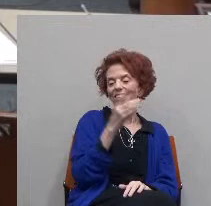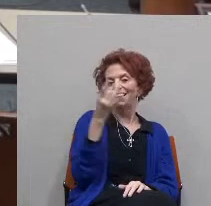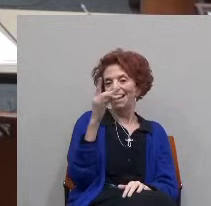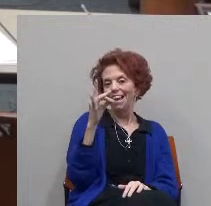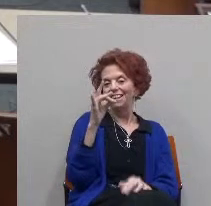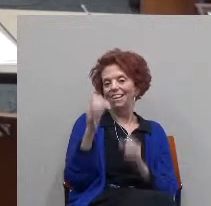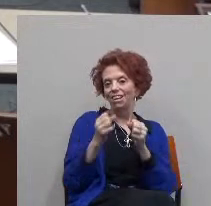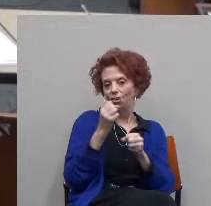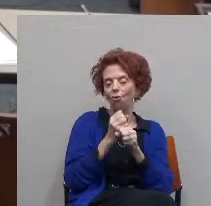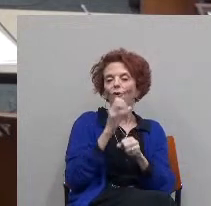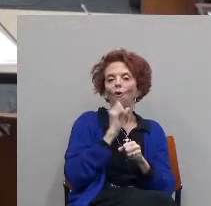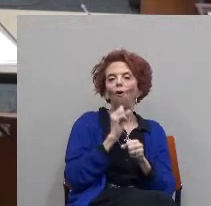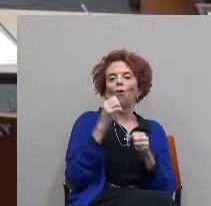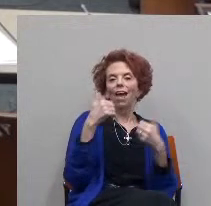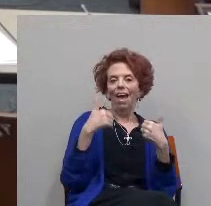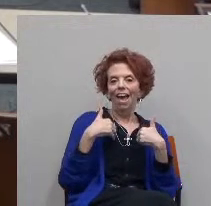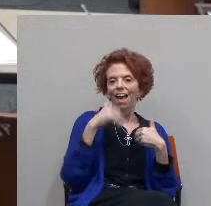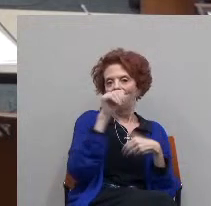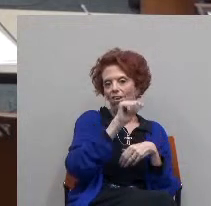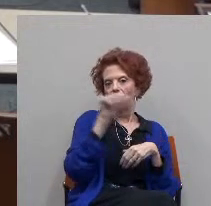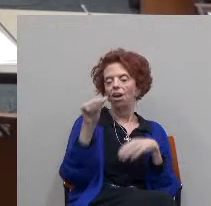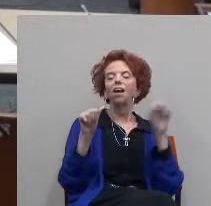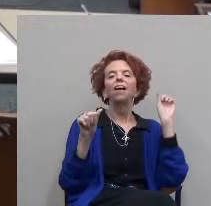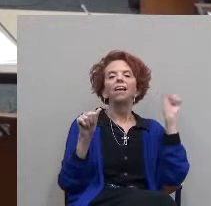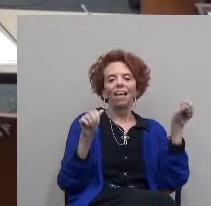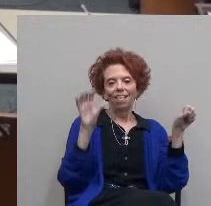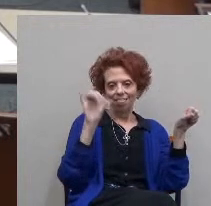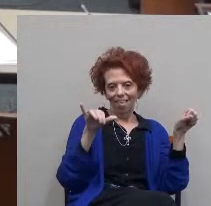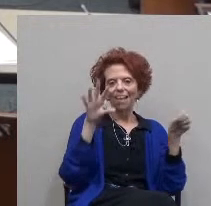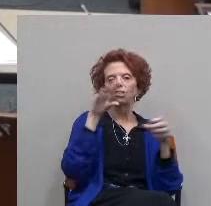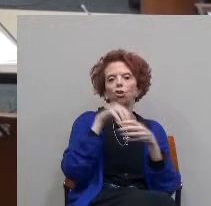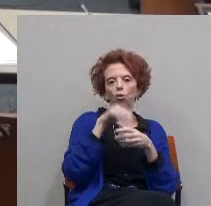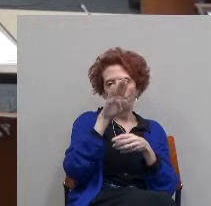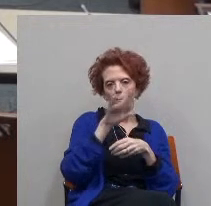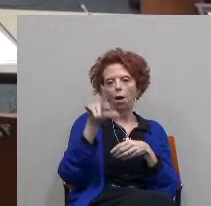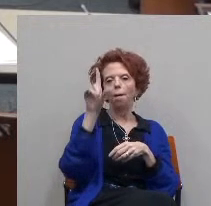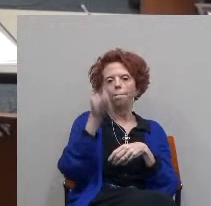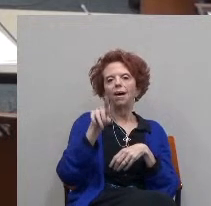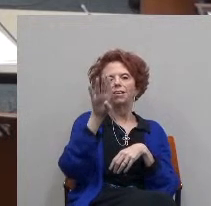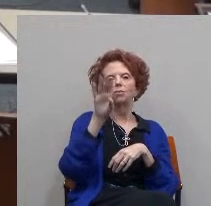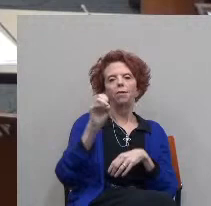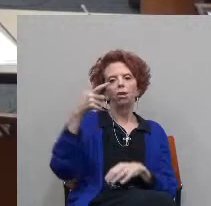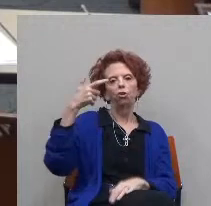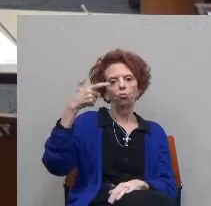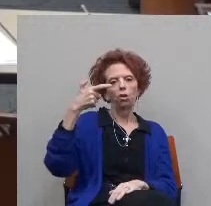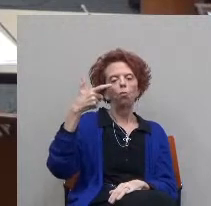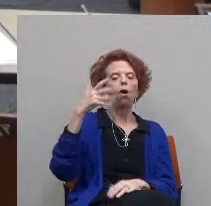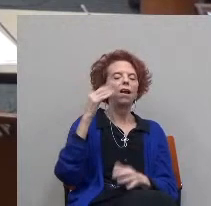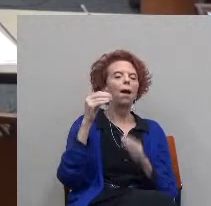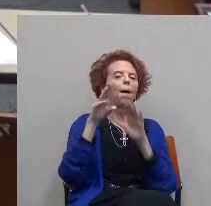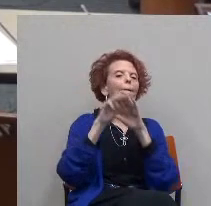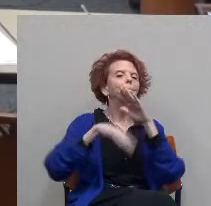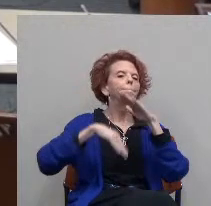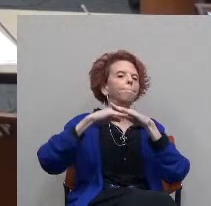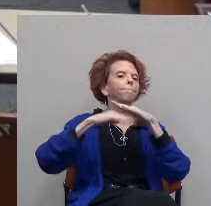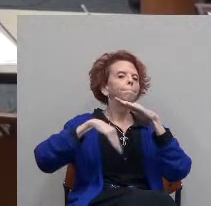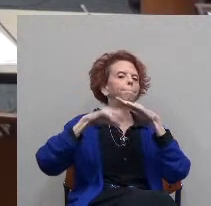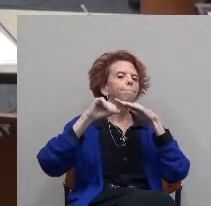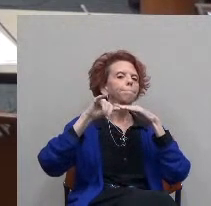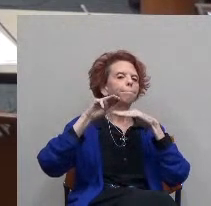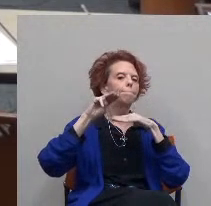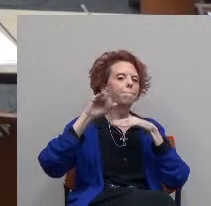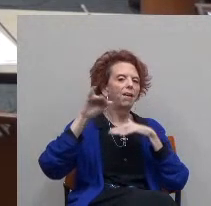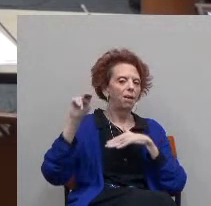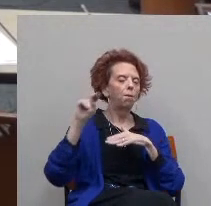18-year-old, having having an associate. I didn't specify that. That is actually in the bill that you have to be 21 years of age. It puts a minimum age. So